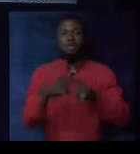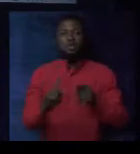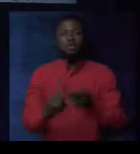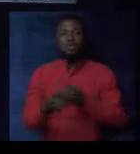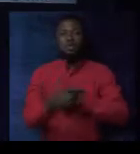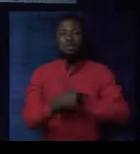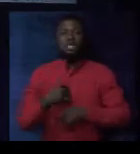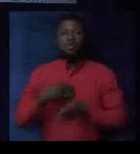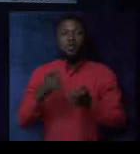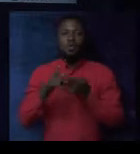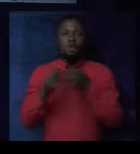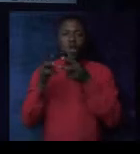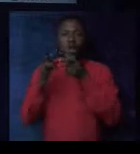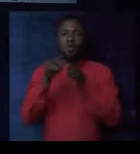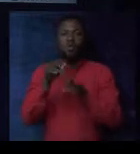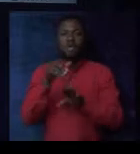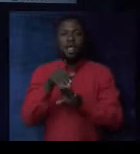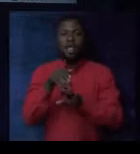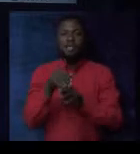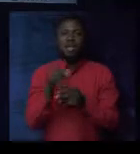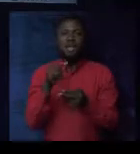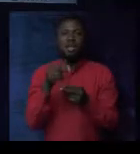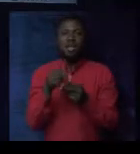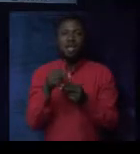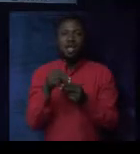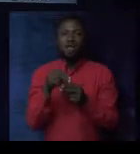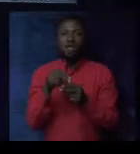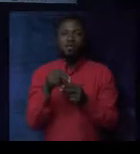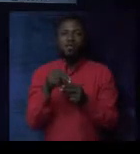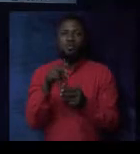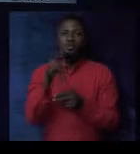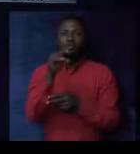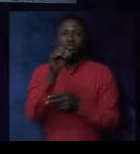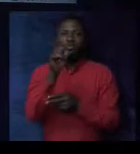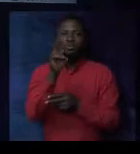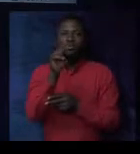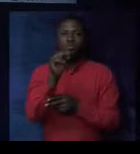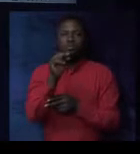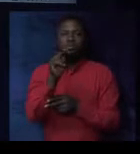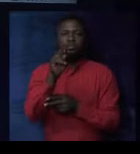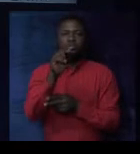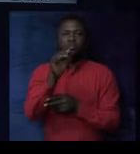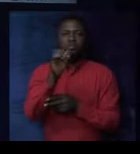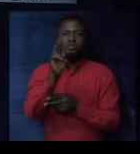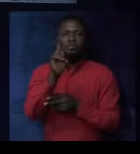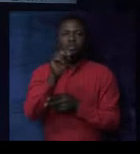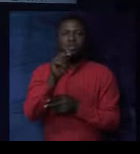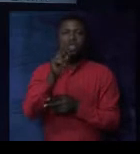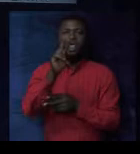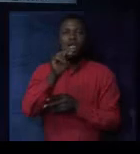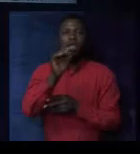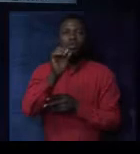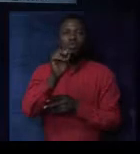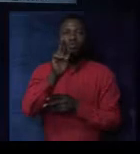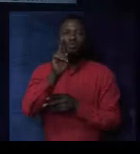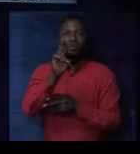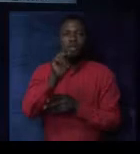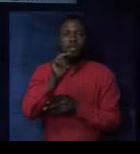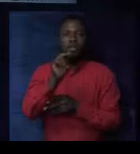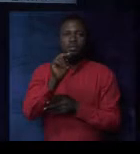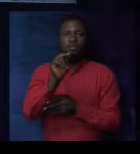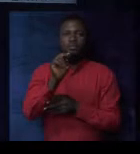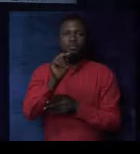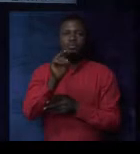important. But today, we will be looking at nouns. Yes, noun.